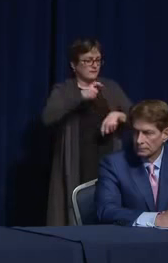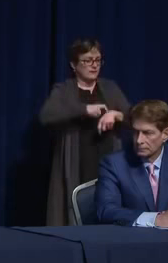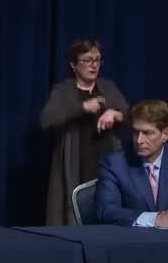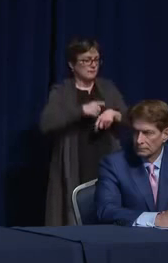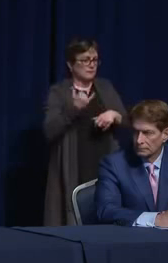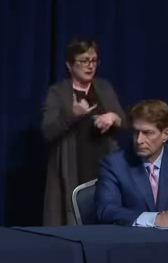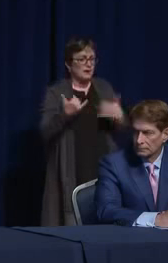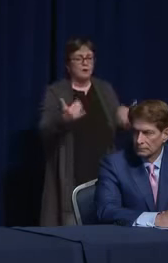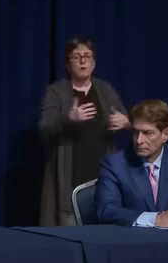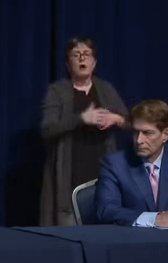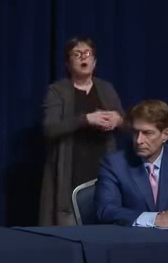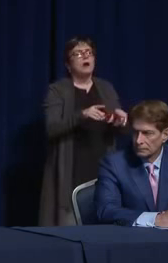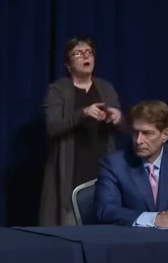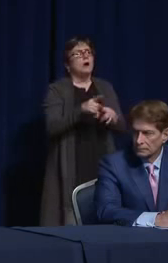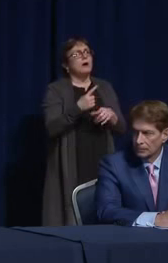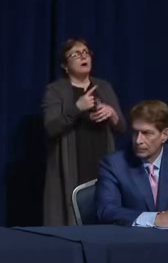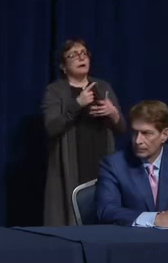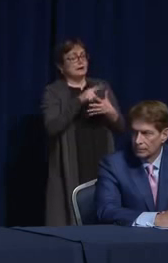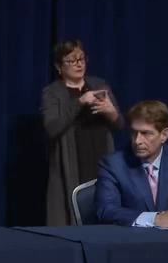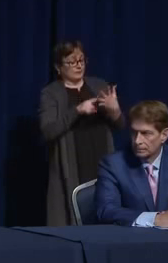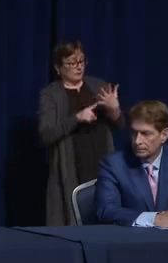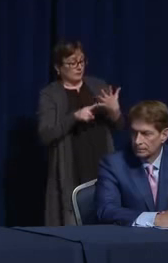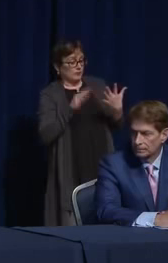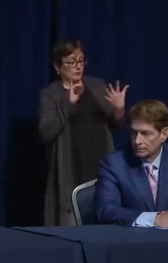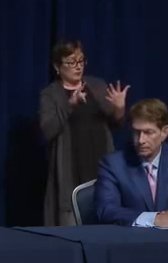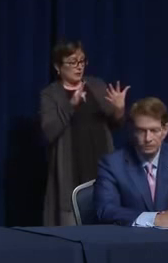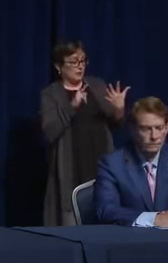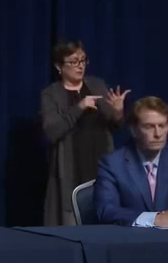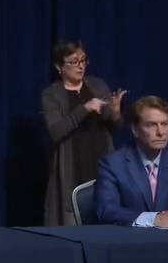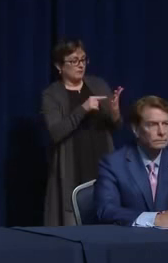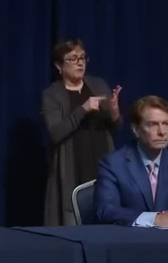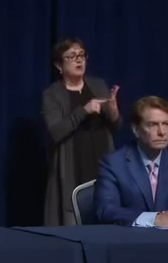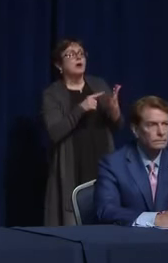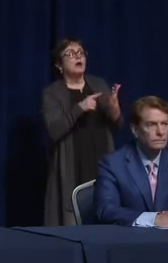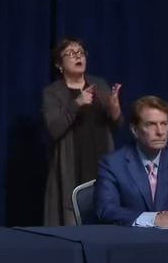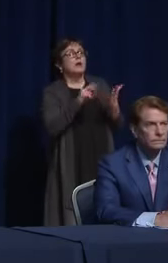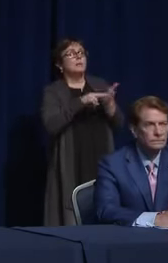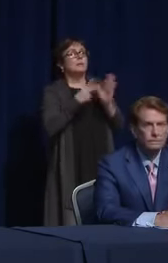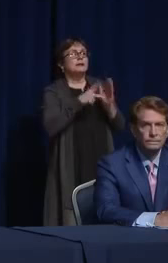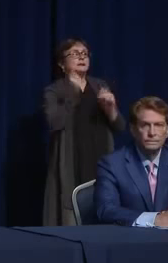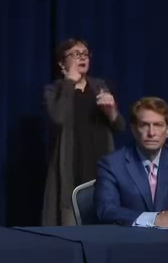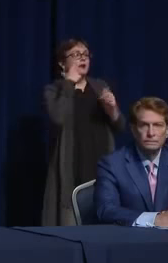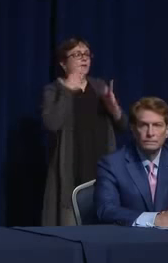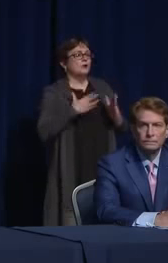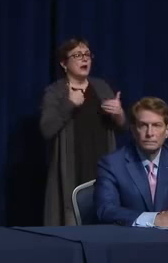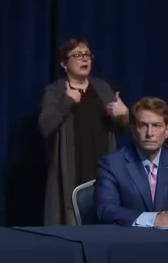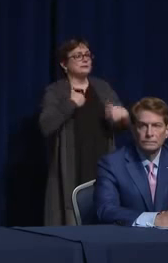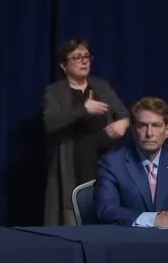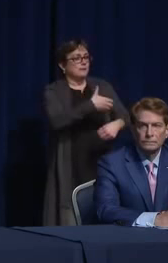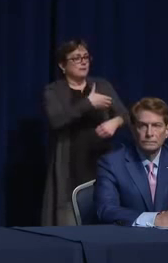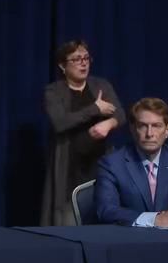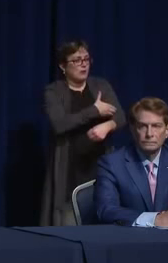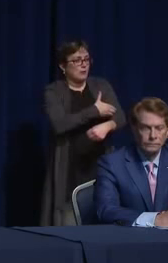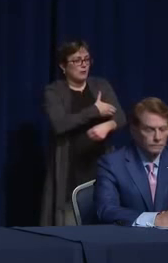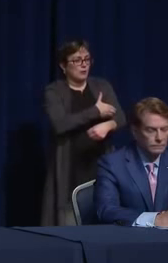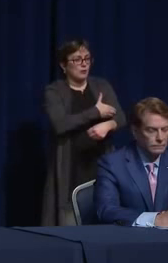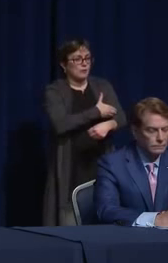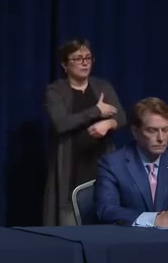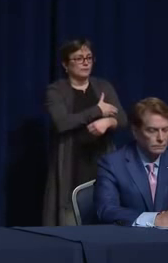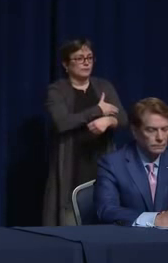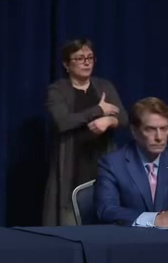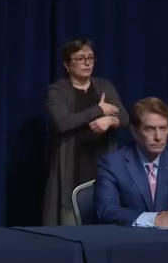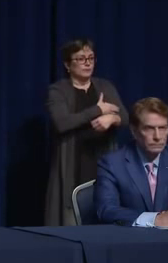measures would give the governor the explicit authority through executive order to suspend the removal of individuals pursuant